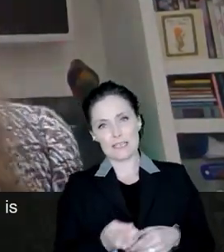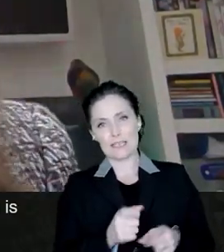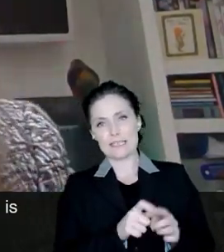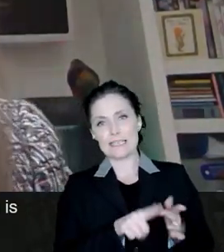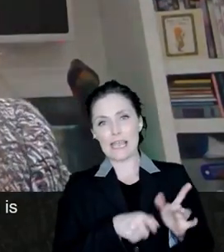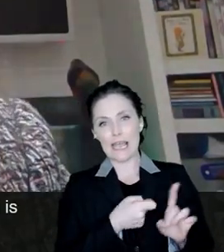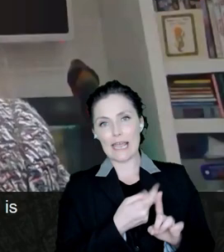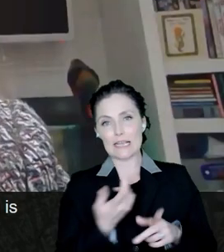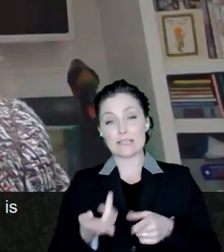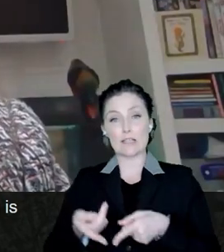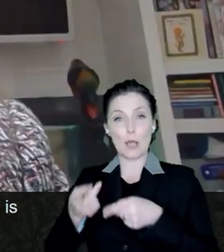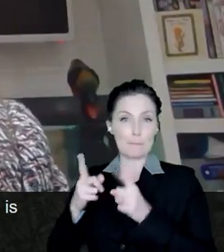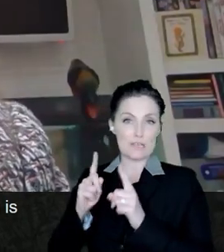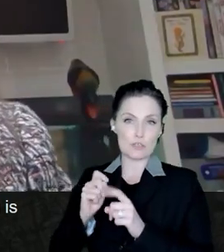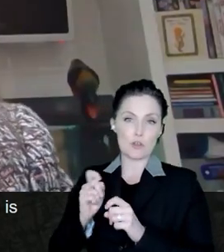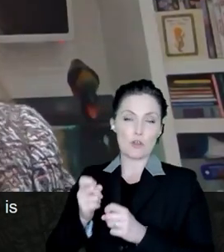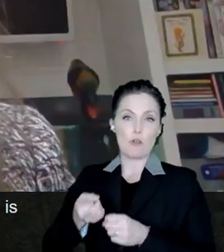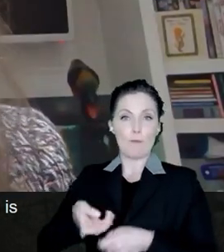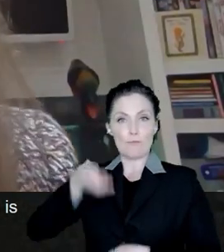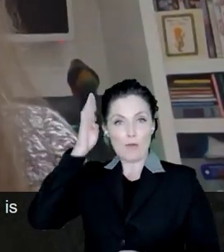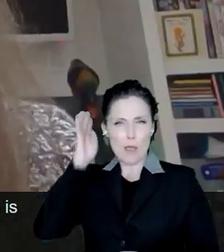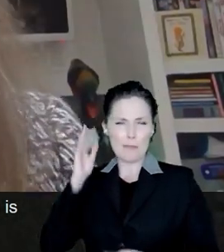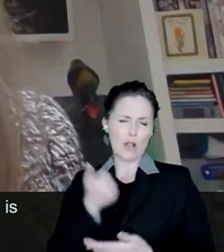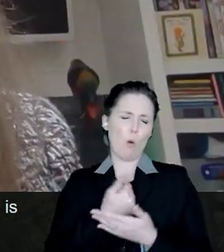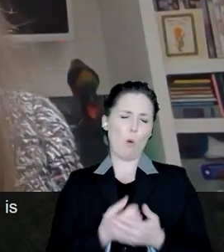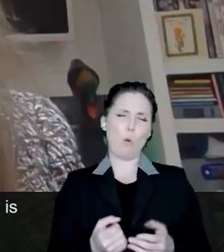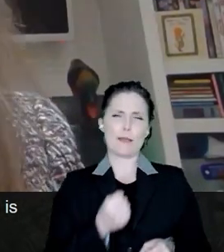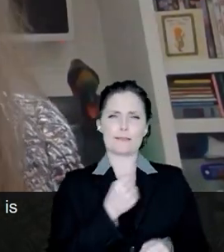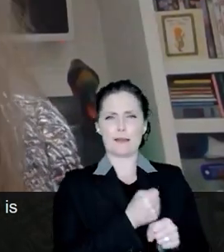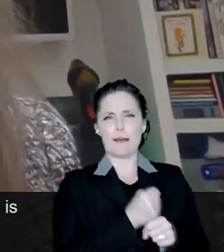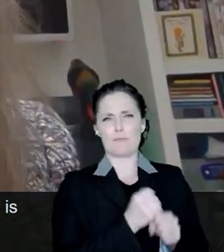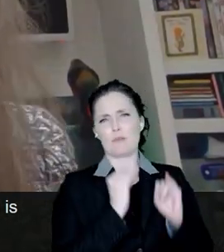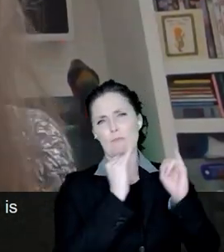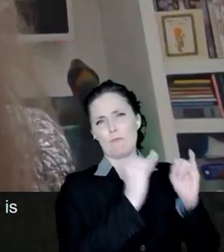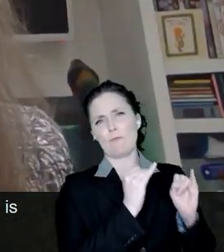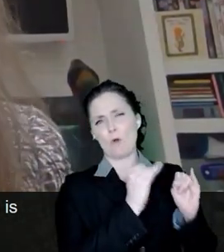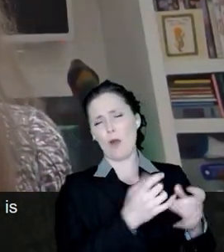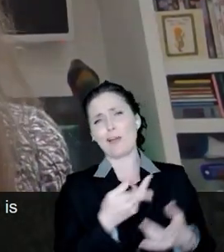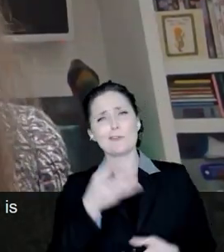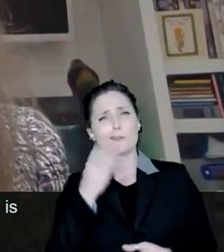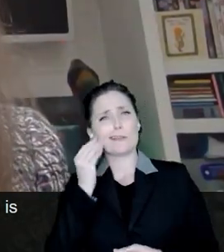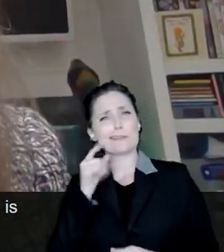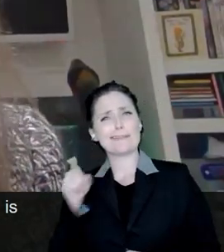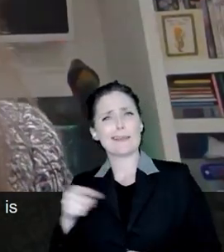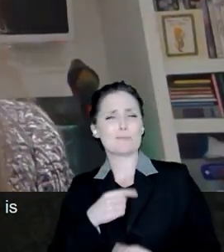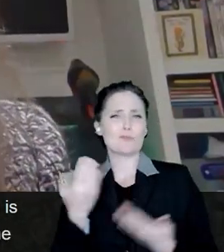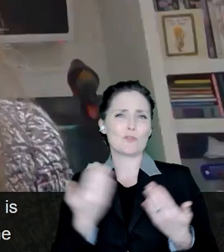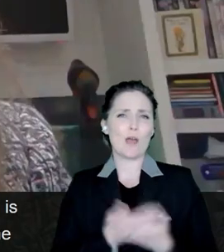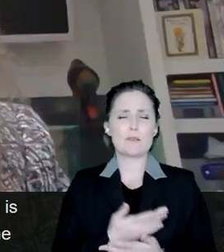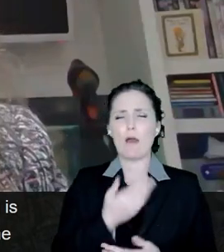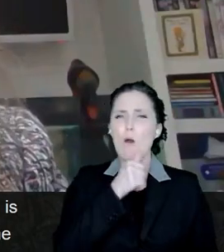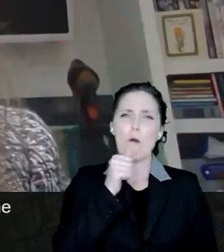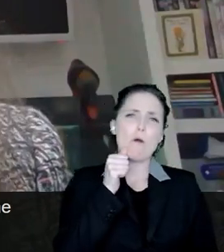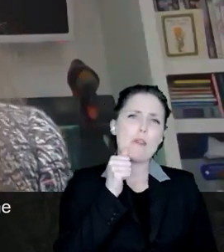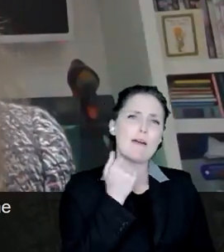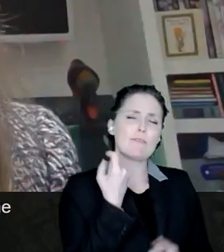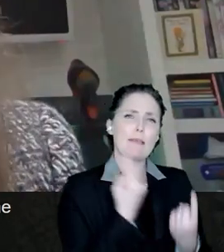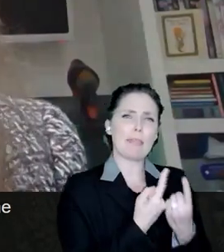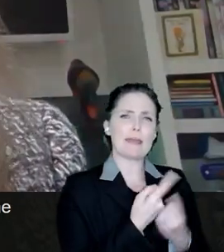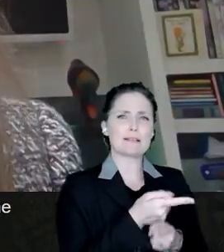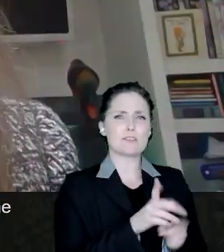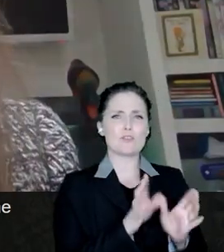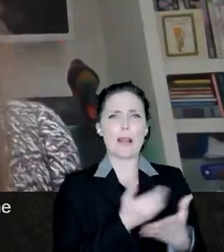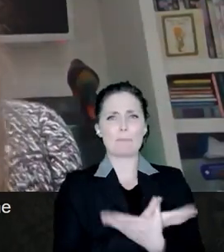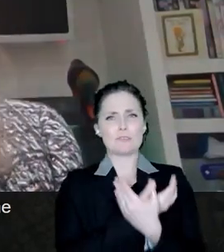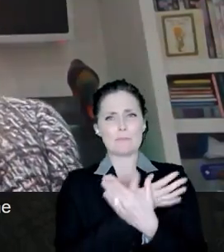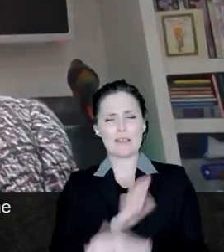It's always the government's fault. And you'll have listened in tonight. He'll say nice things to the Liberal Democrats and the Greens, and he'll have a go at